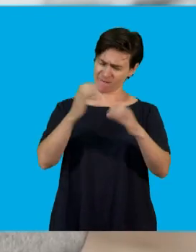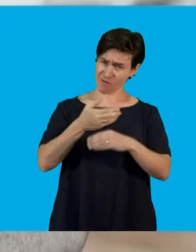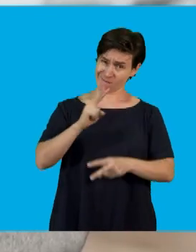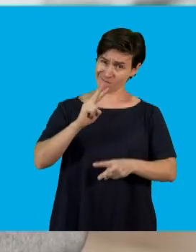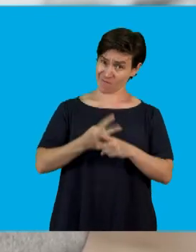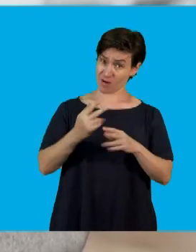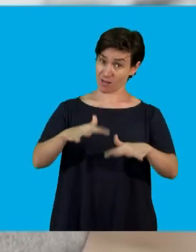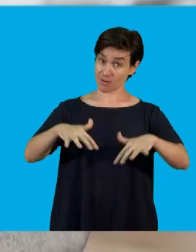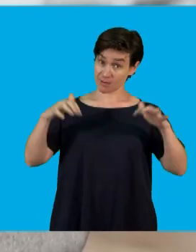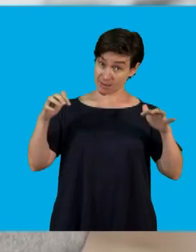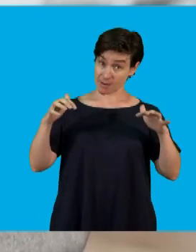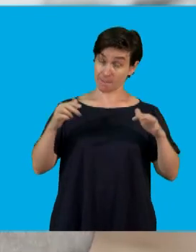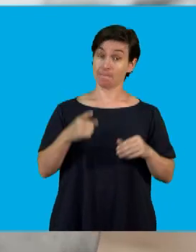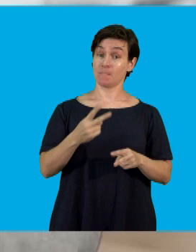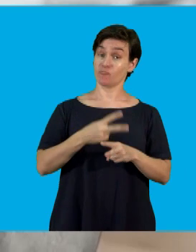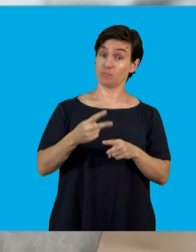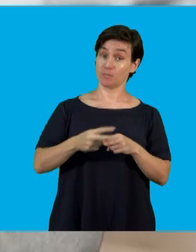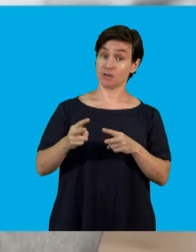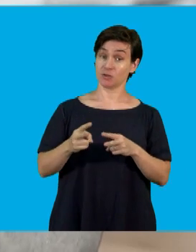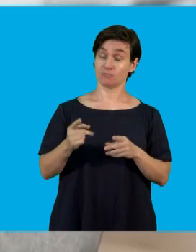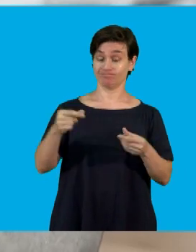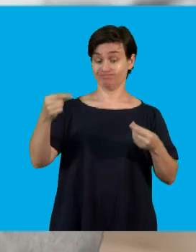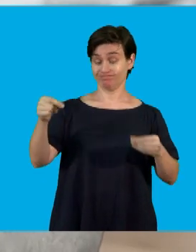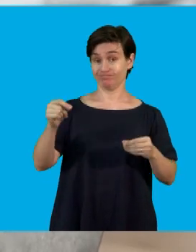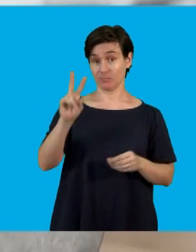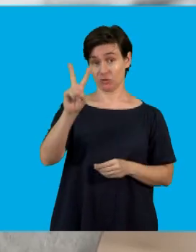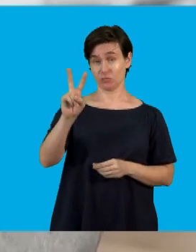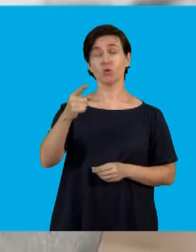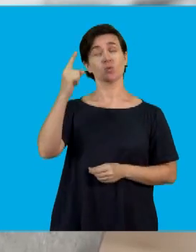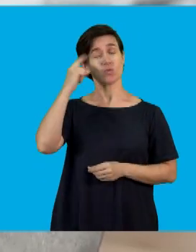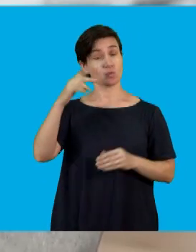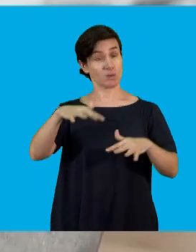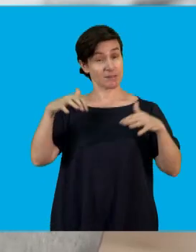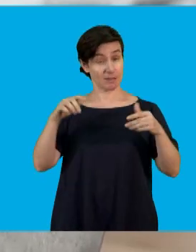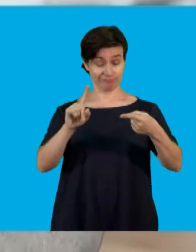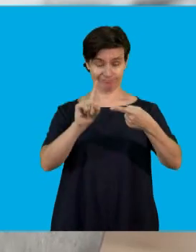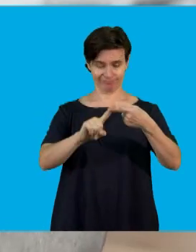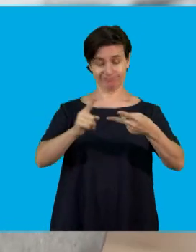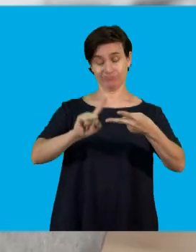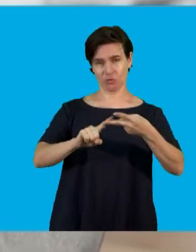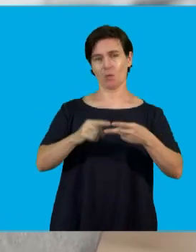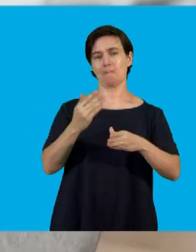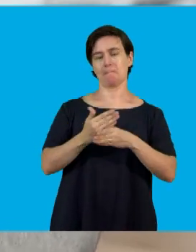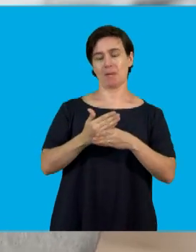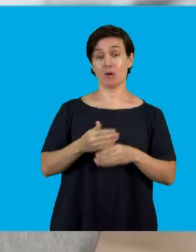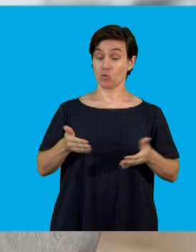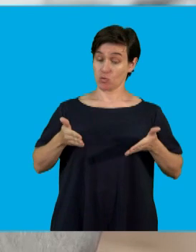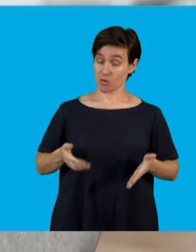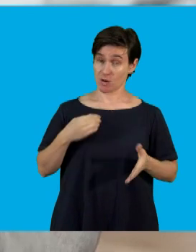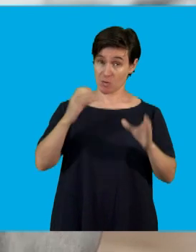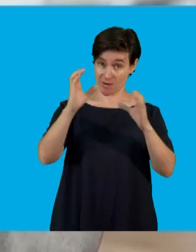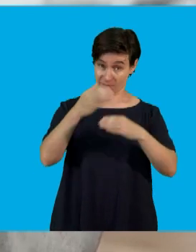prep for grade 10, paper number 2. As you know, business studies has got paper 1 and paper 2. So today it's paper